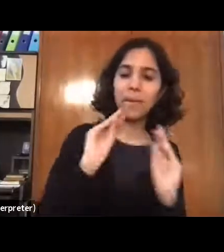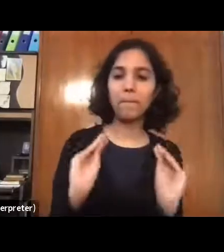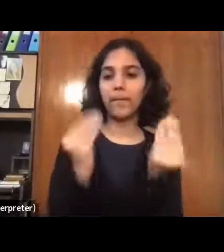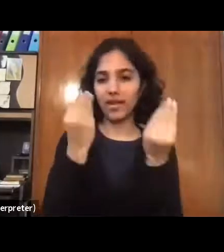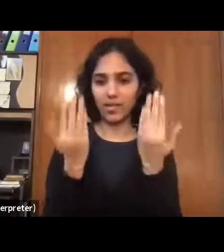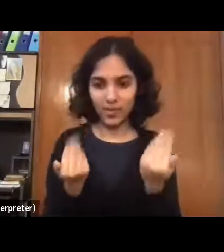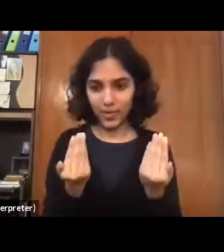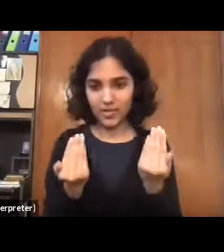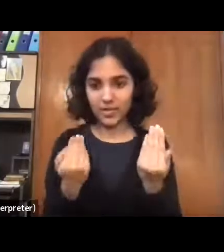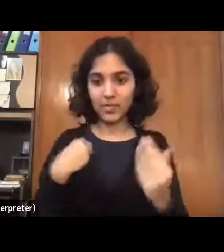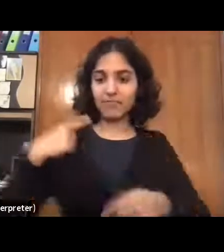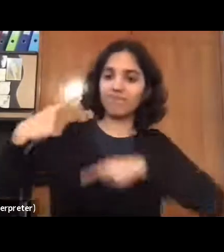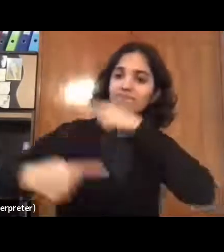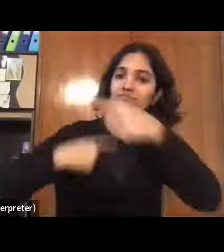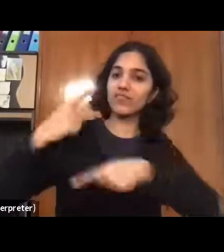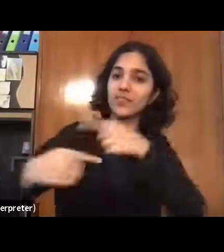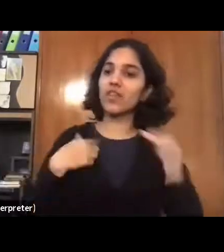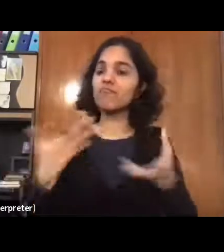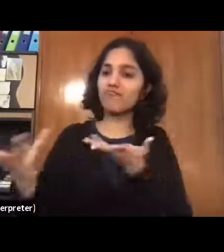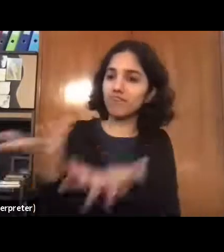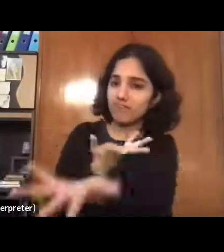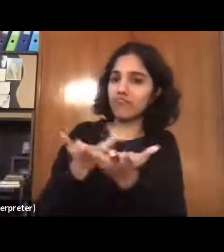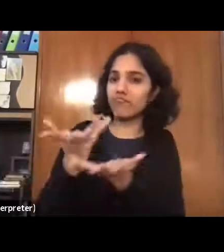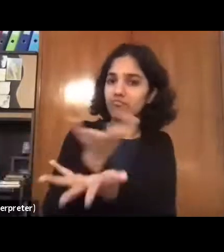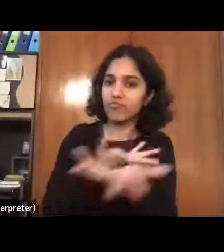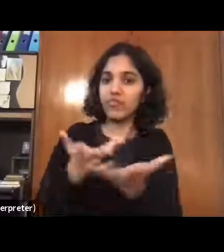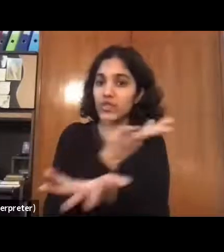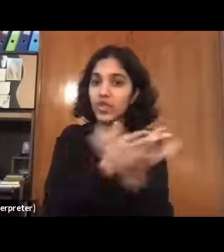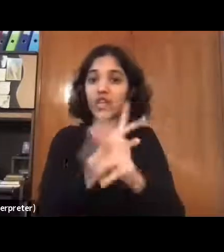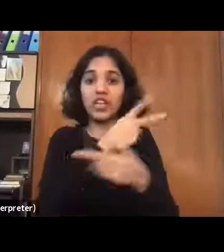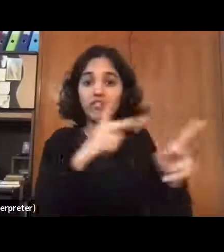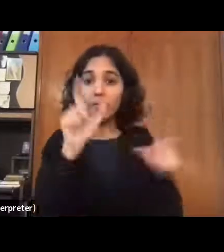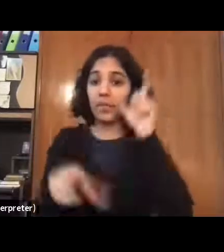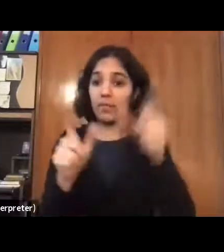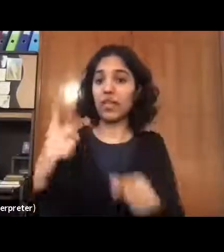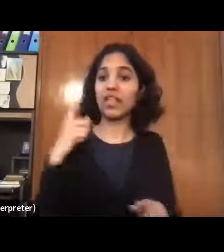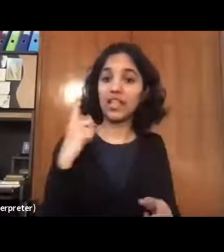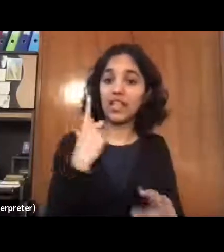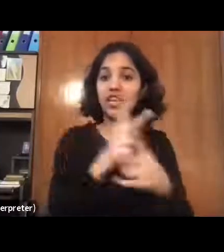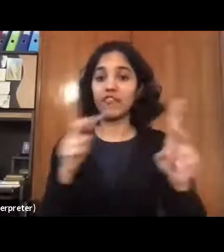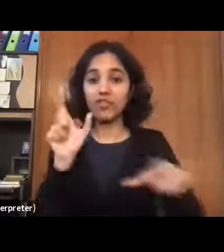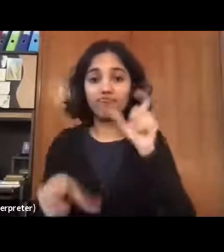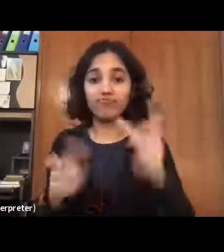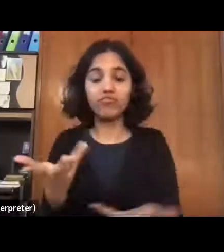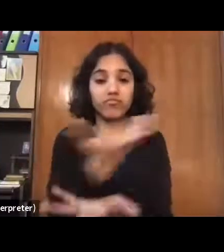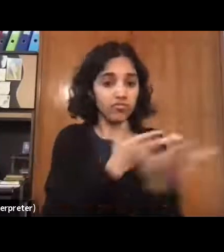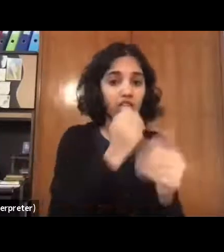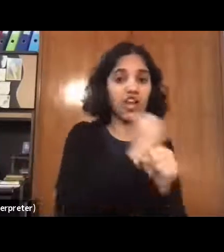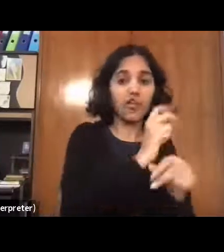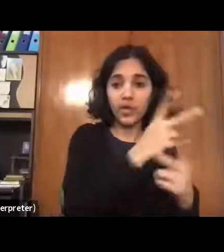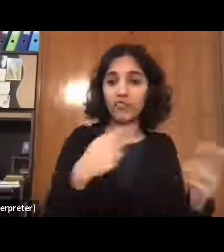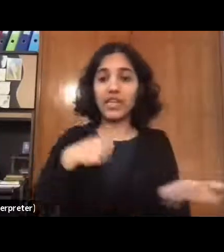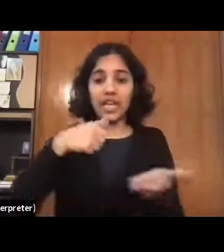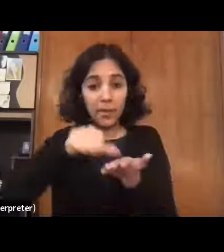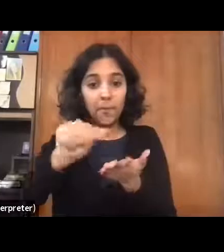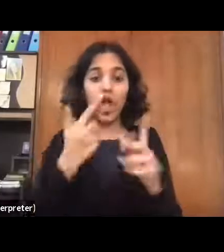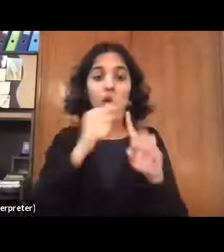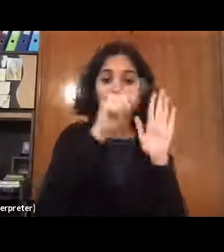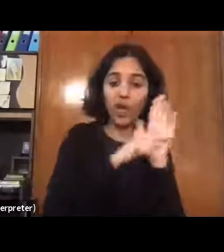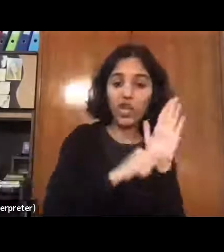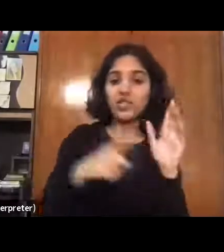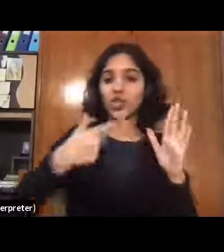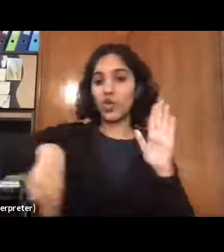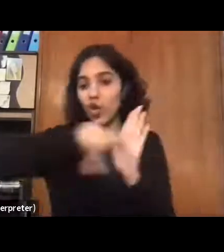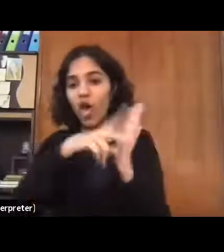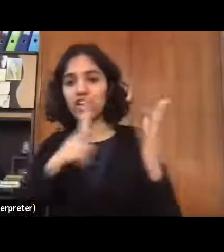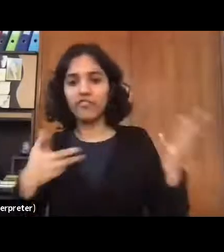And we constantly engage with all the stakeholders, monitor all the implementation of the policies and the laws that